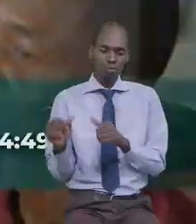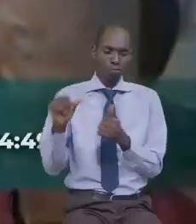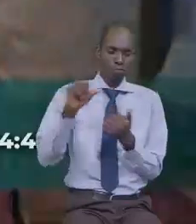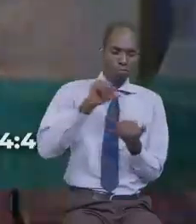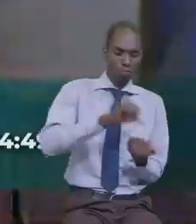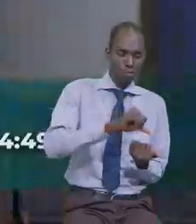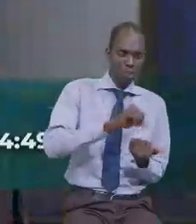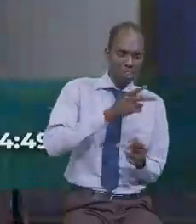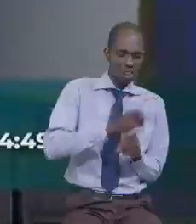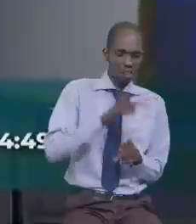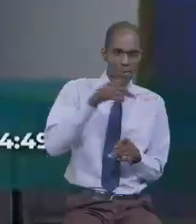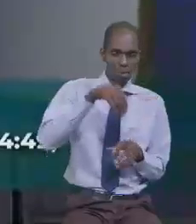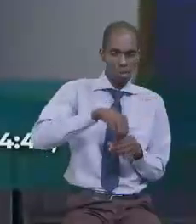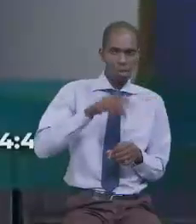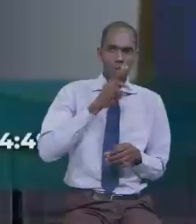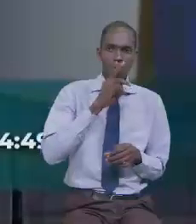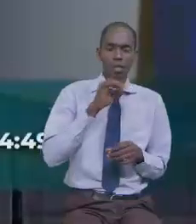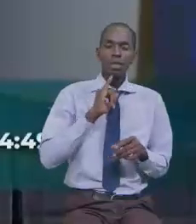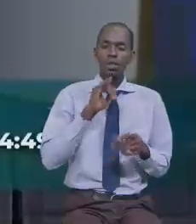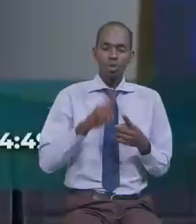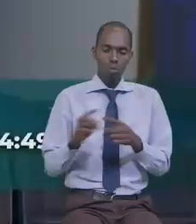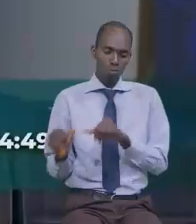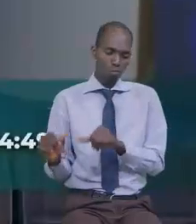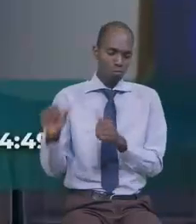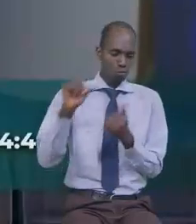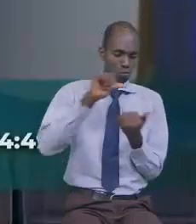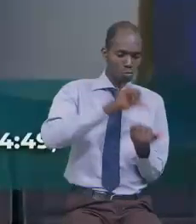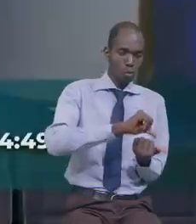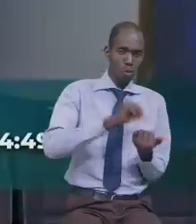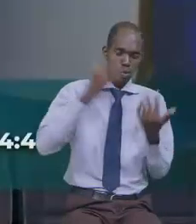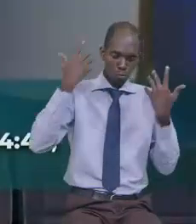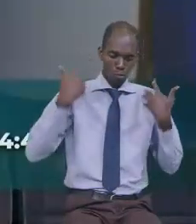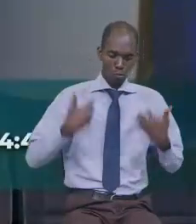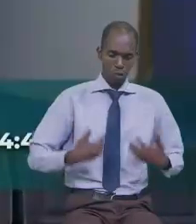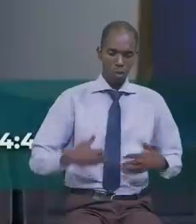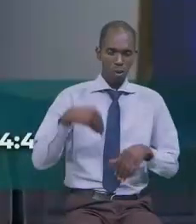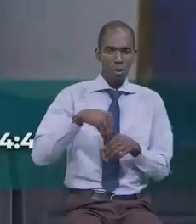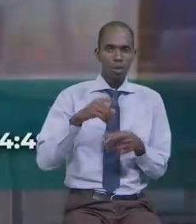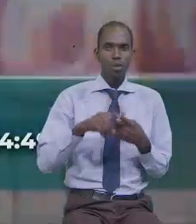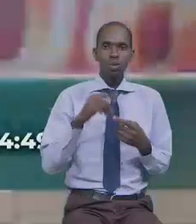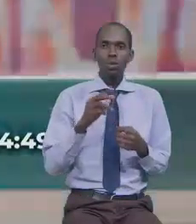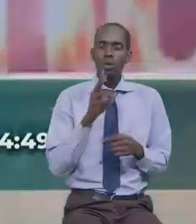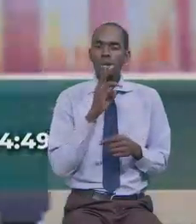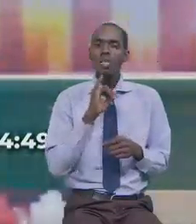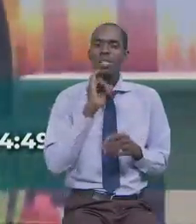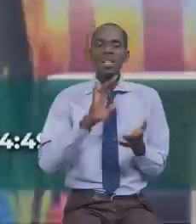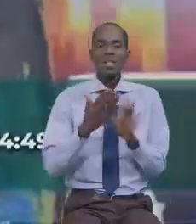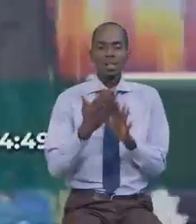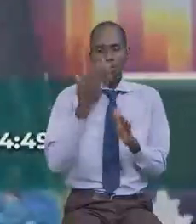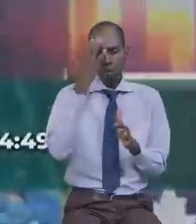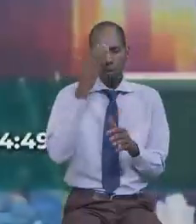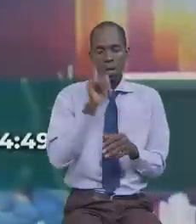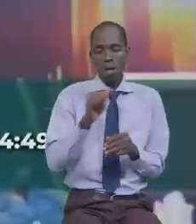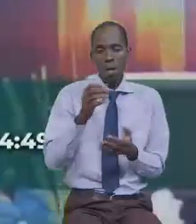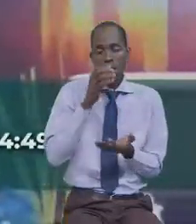water. It's to immerse you. It's to submerge you. That it's like take a cup,